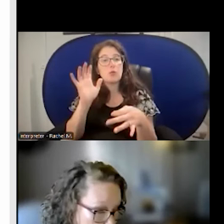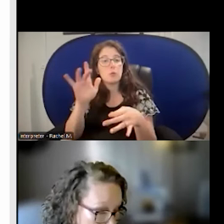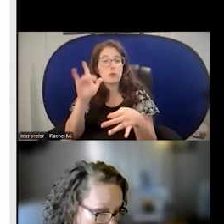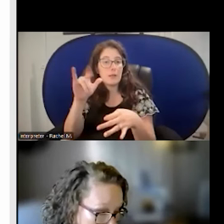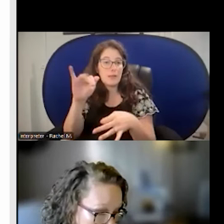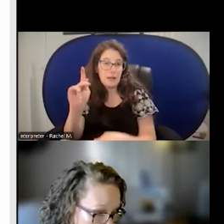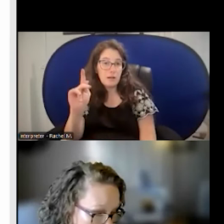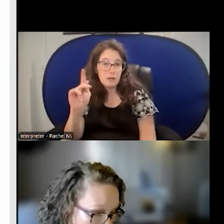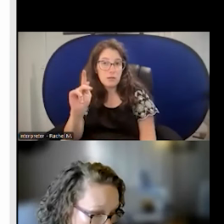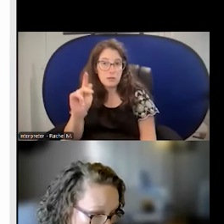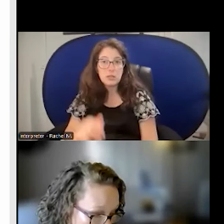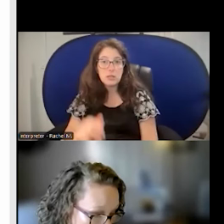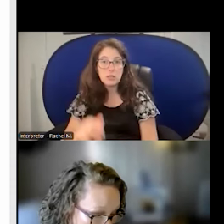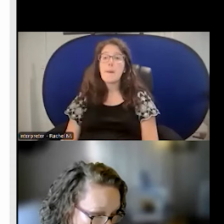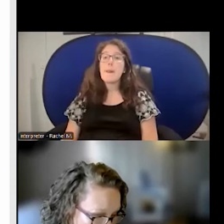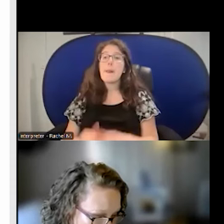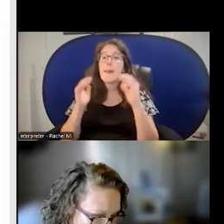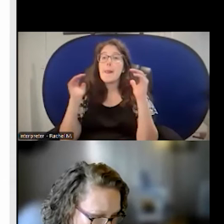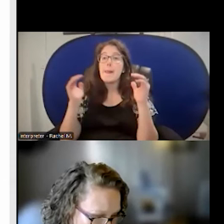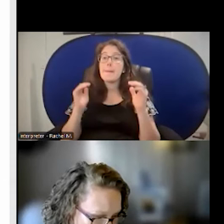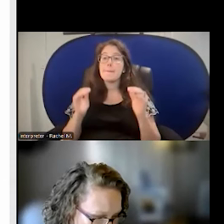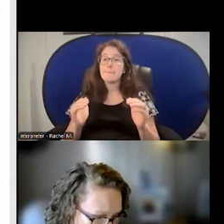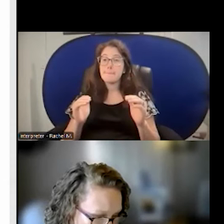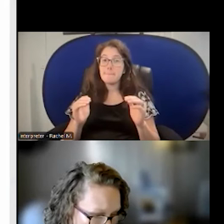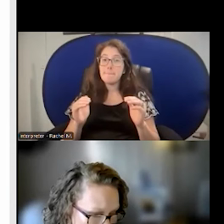So also,